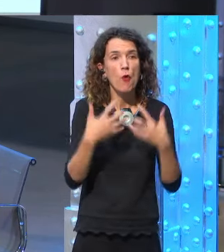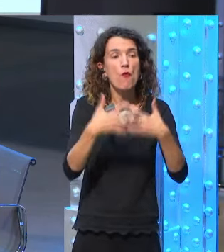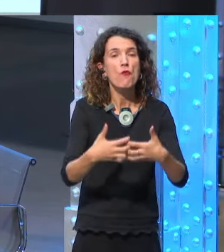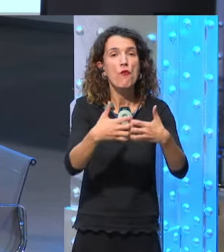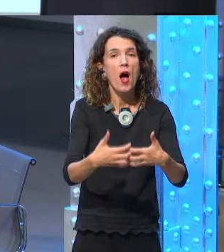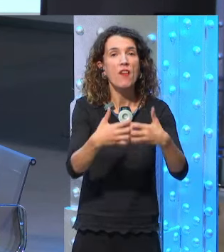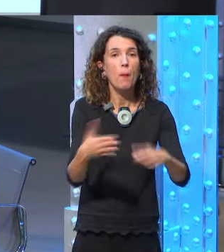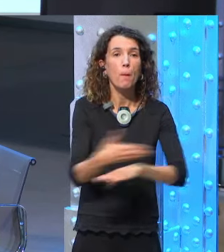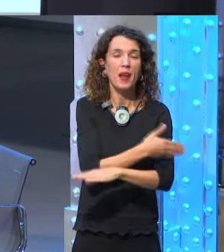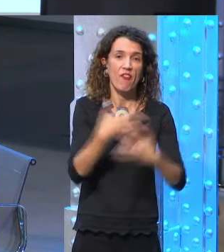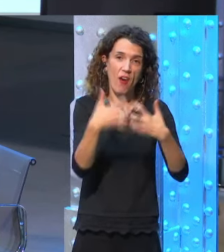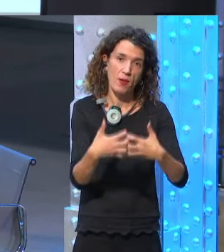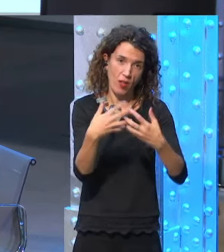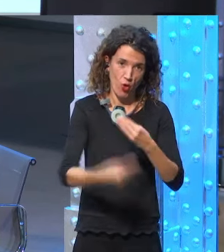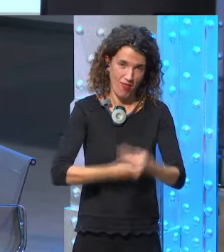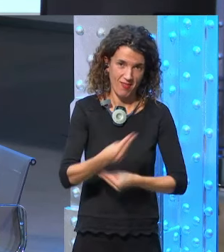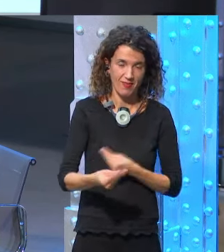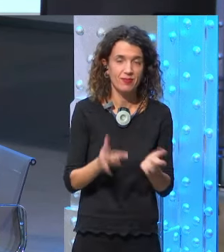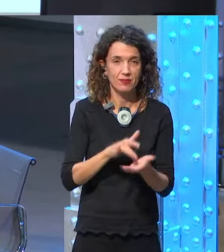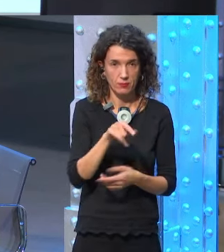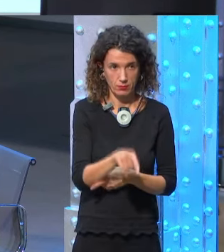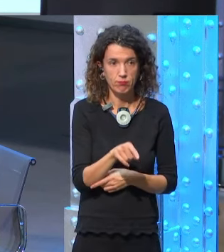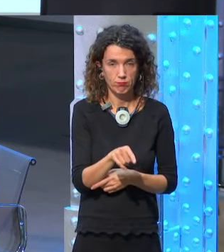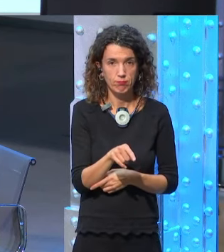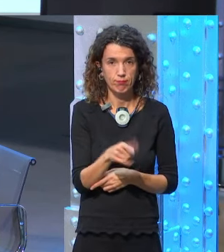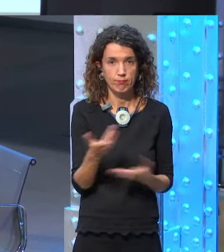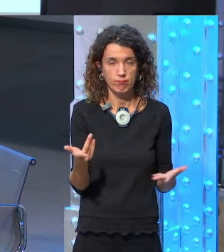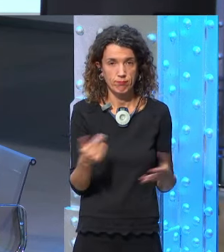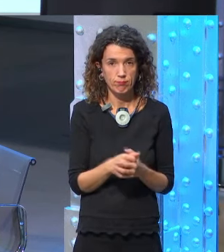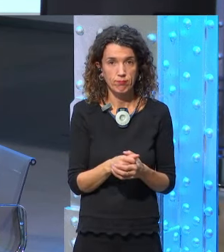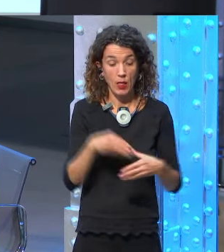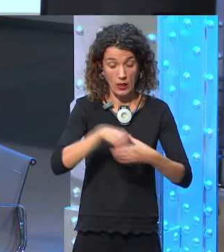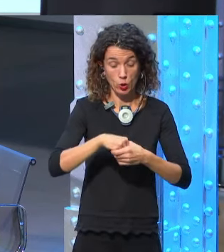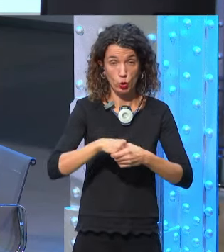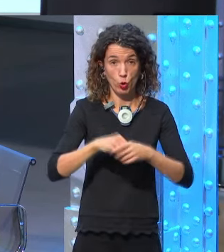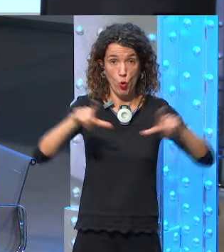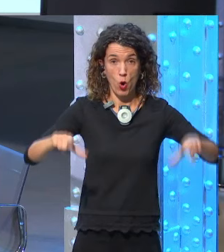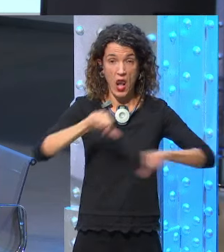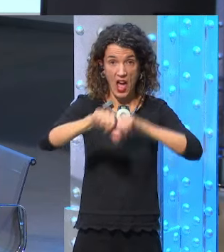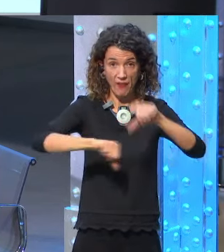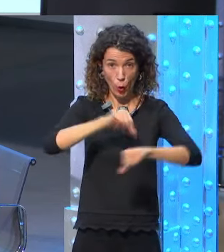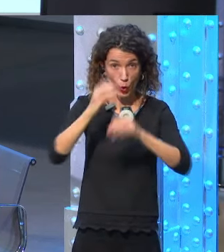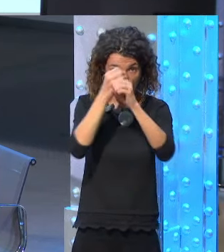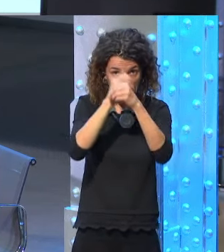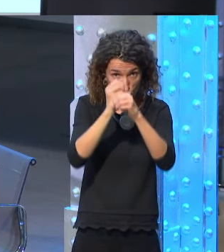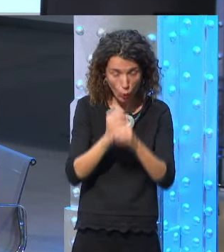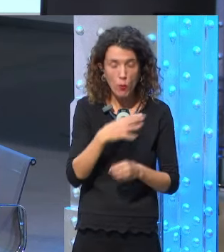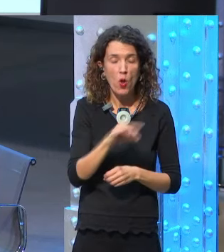in our research lab in this case, but you can imagine a construction company that uses a robot